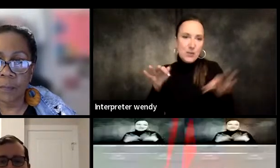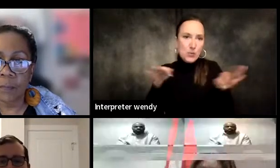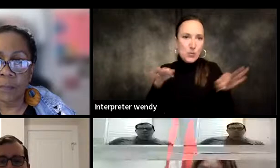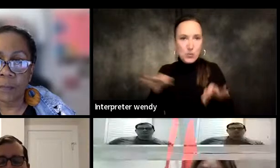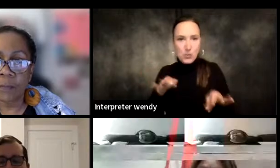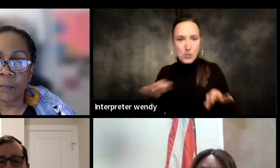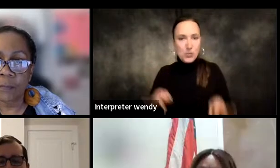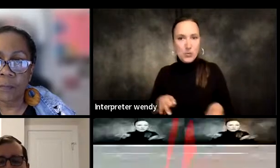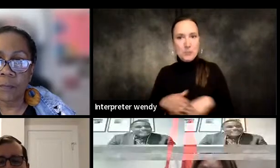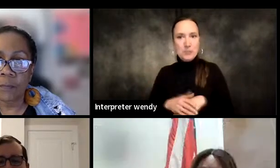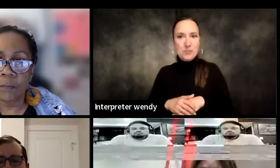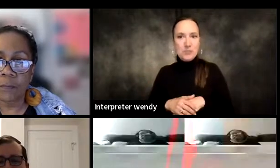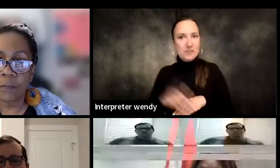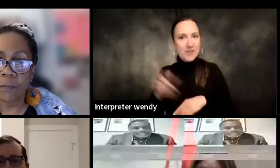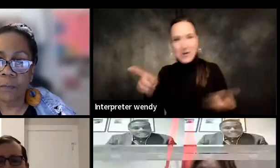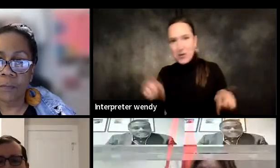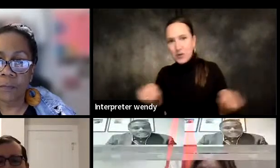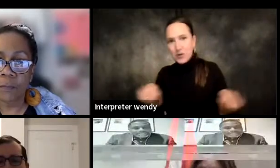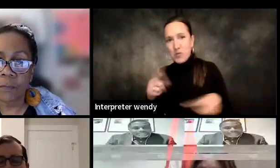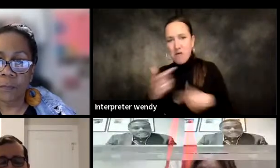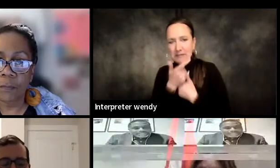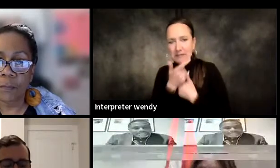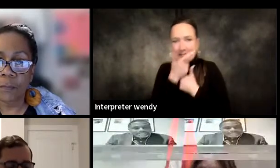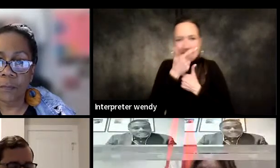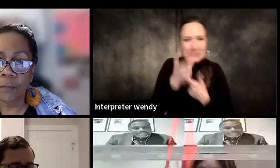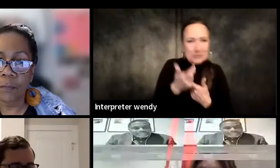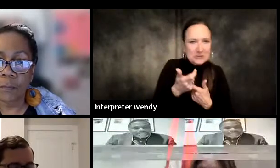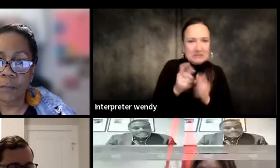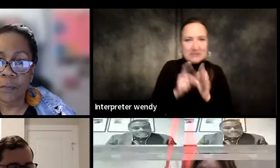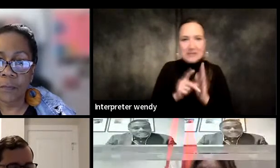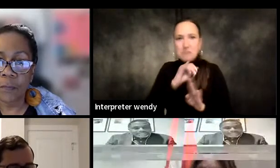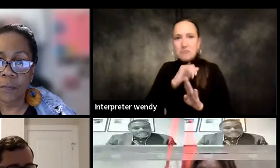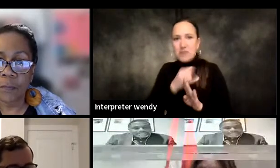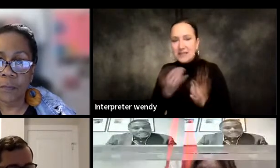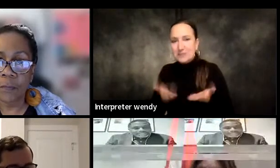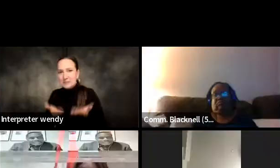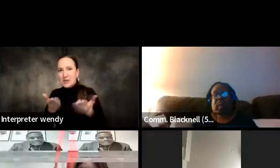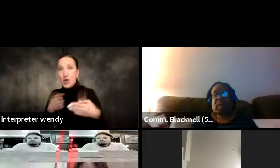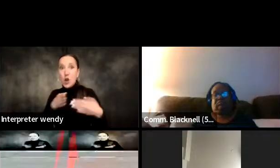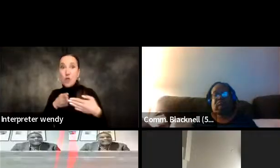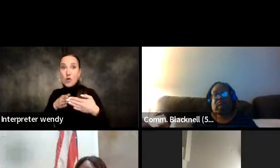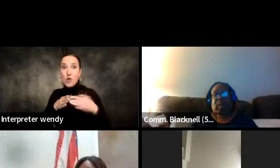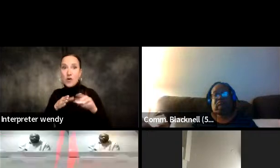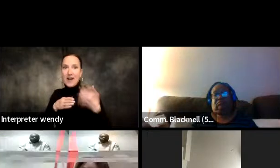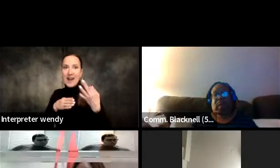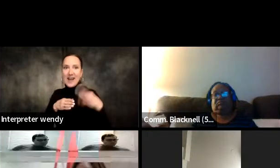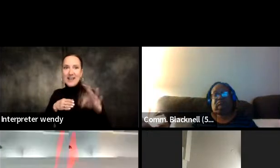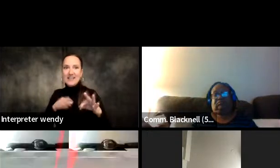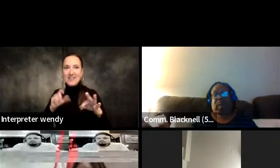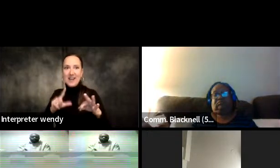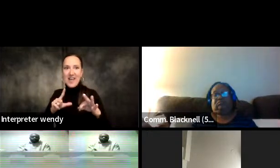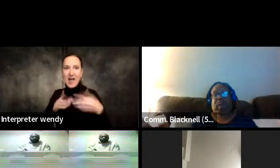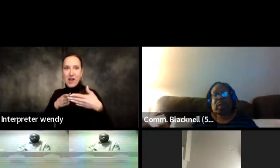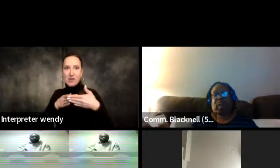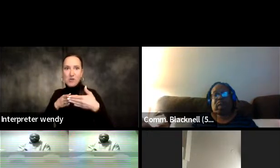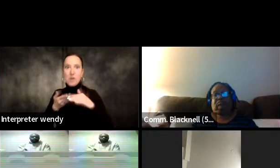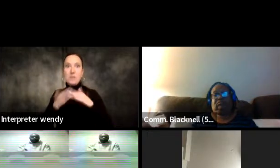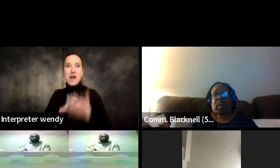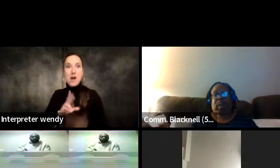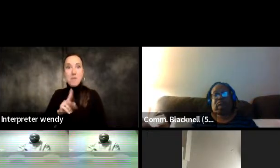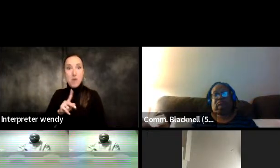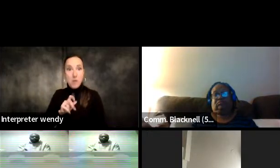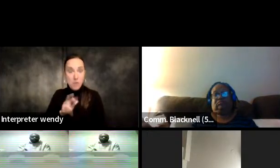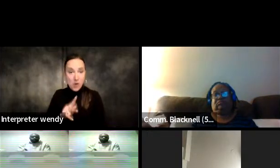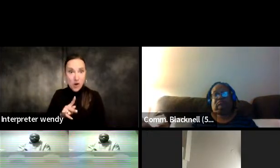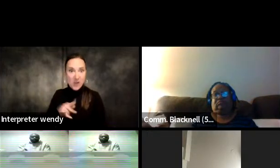know that there's some interest in some of the projects that are proposed, from the corner lot on 19th and L, converting that to a park. And also, I